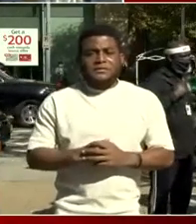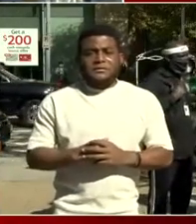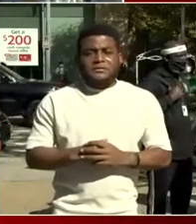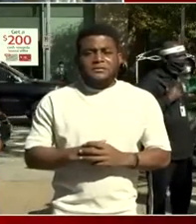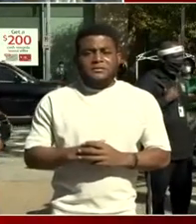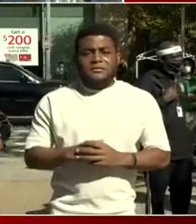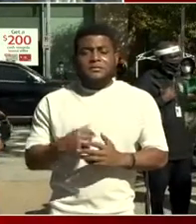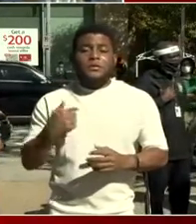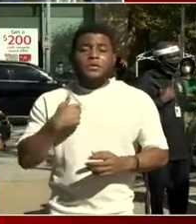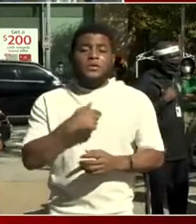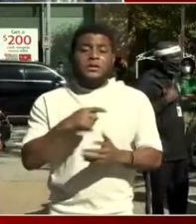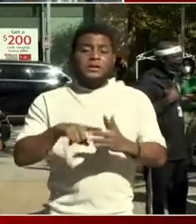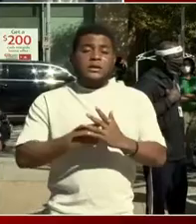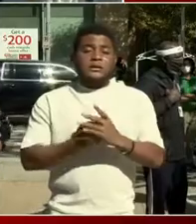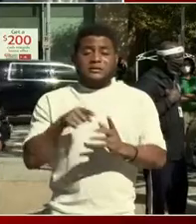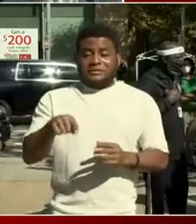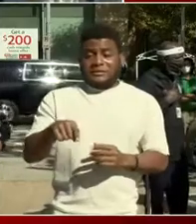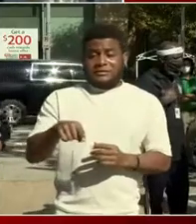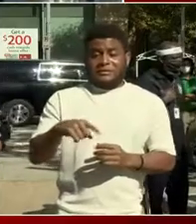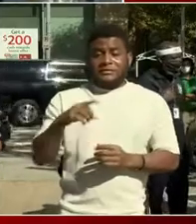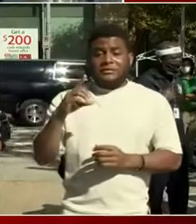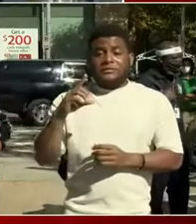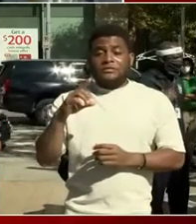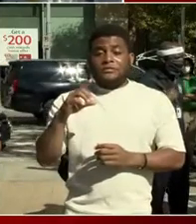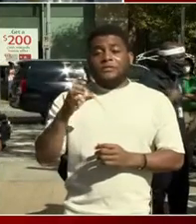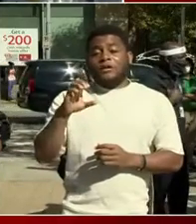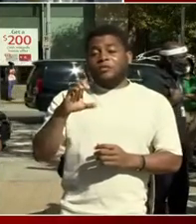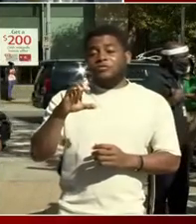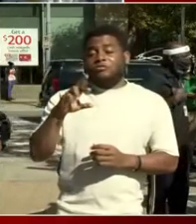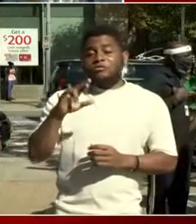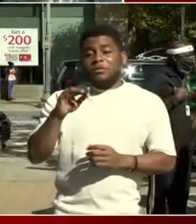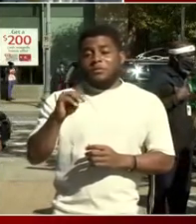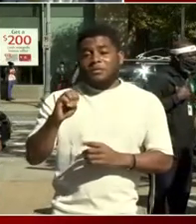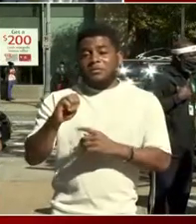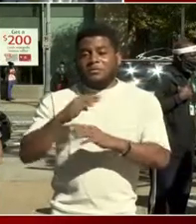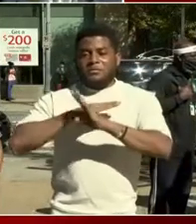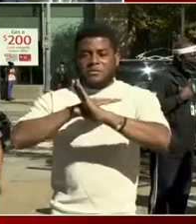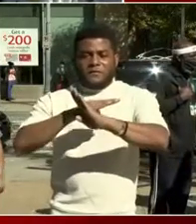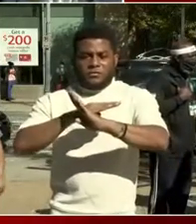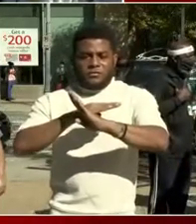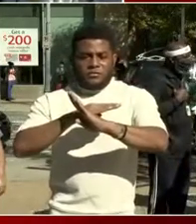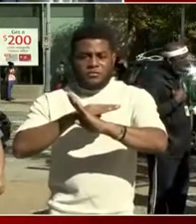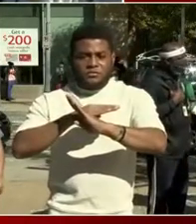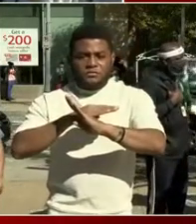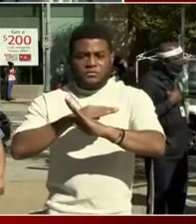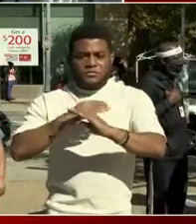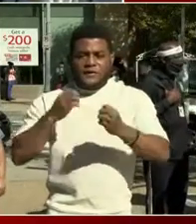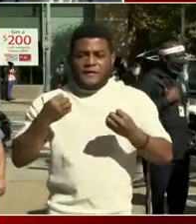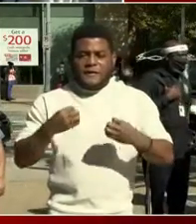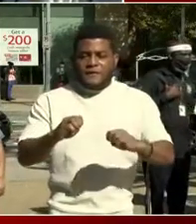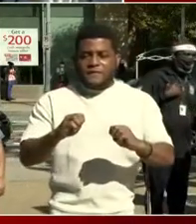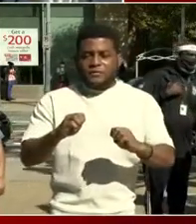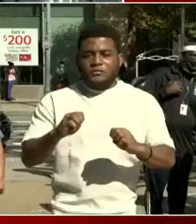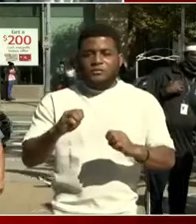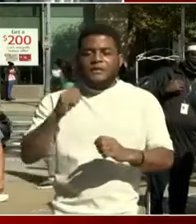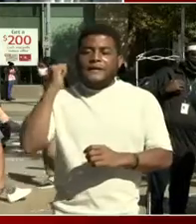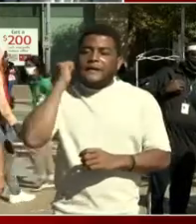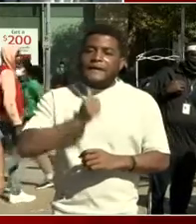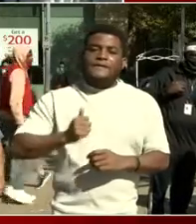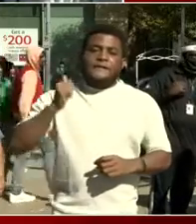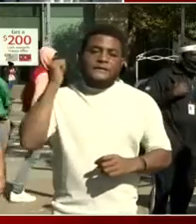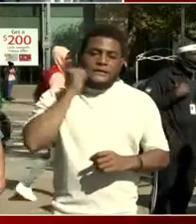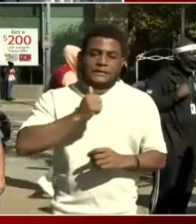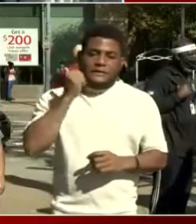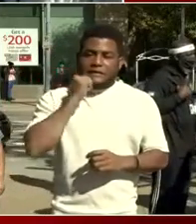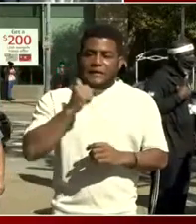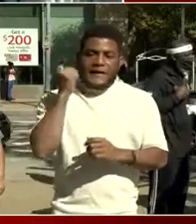Prevention Initiative in the District of Columbia. Year after year, we come to the same conclusion that strategic crime prevention